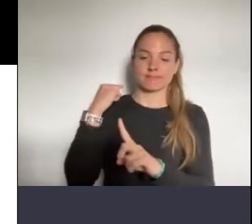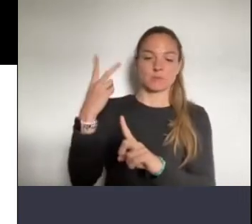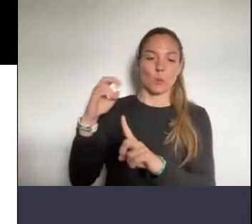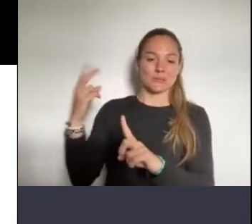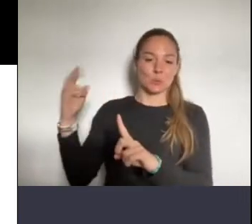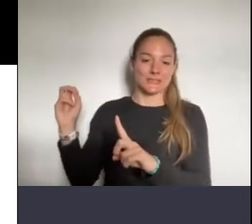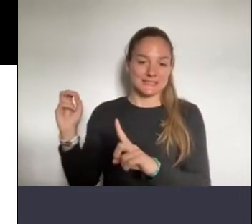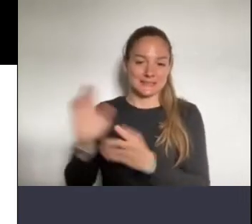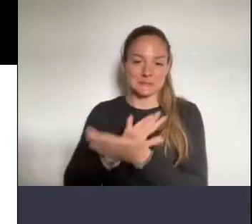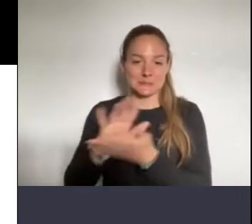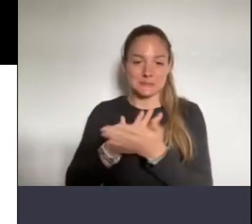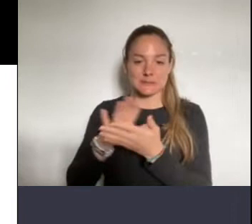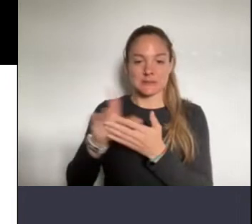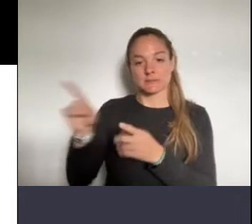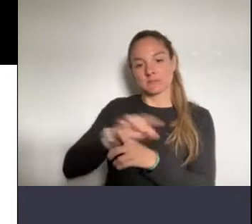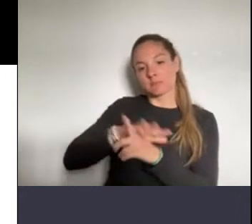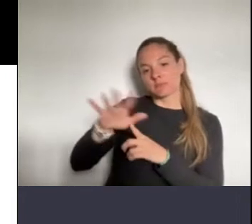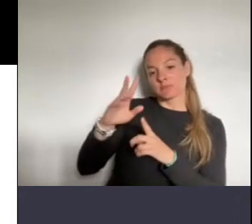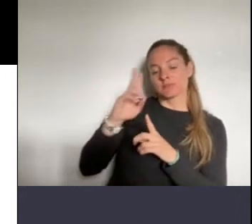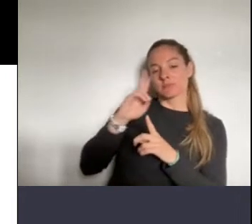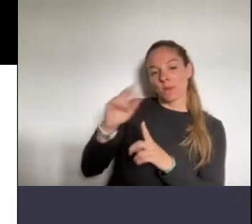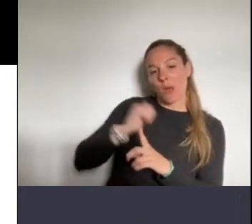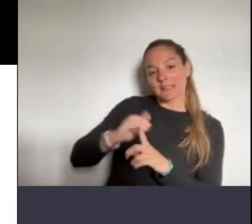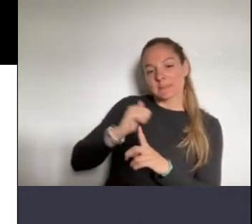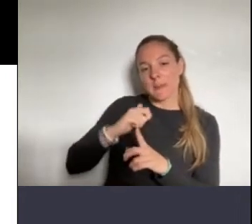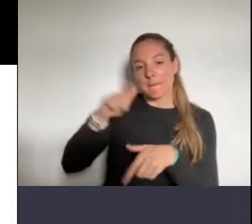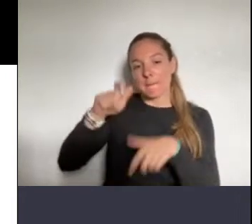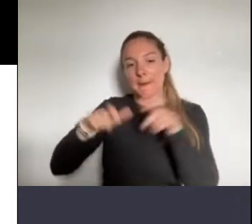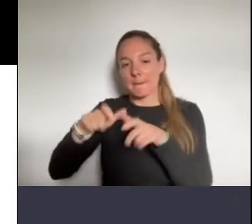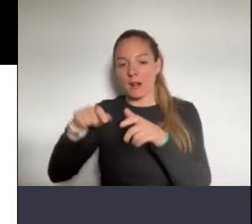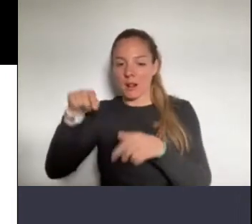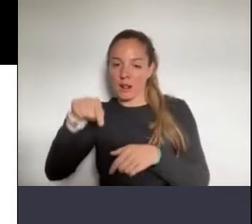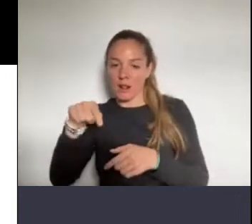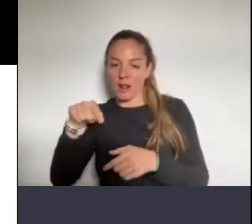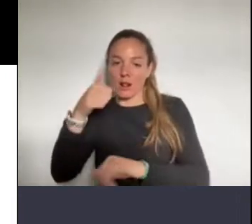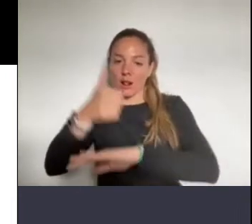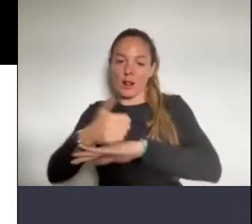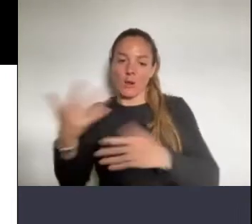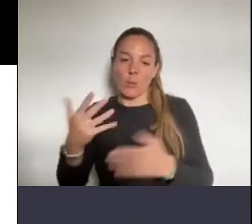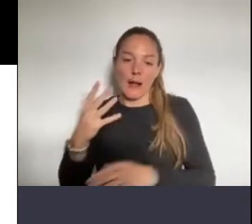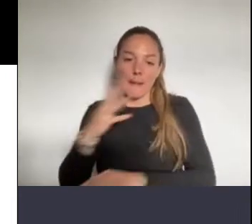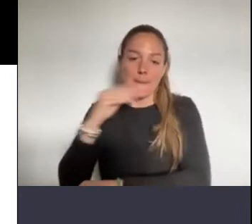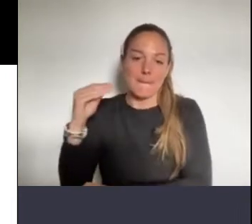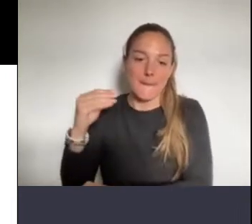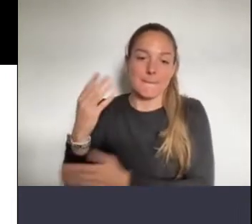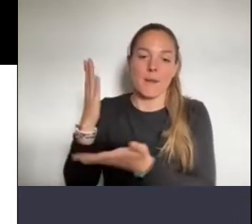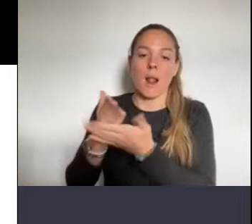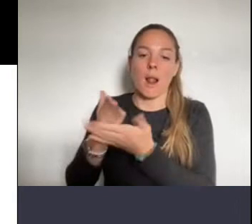estimates of people of having hearing loss in Birmingham. So in Birmingham in 2020, there were